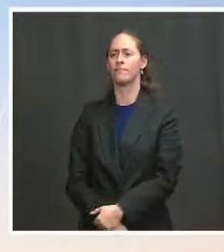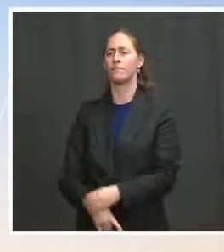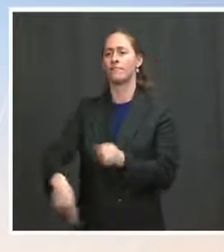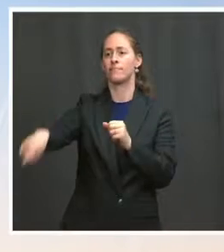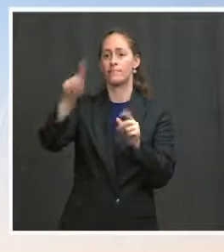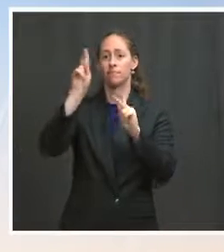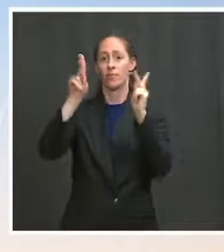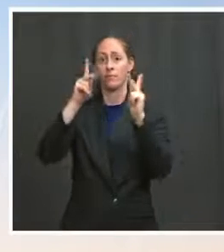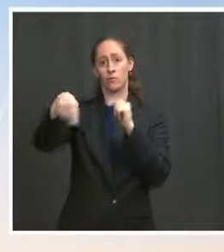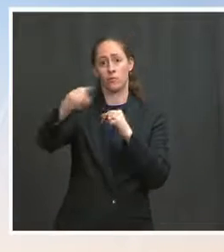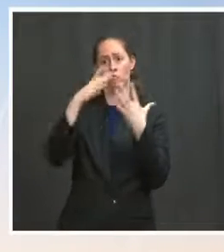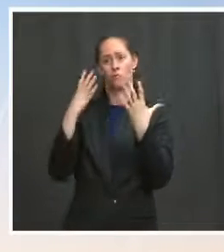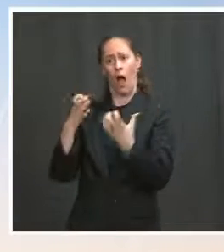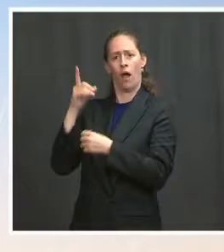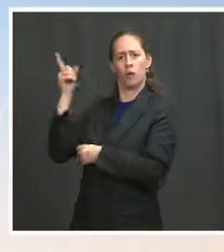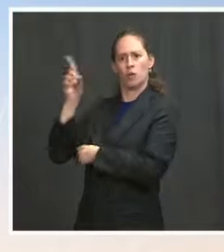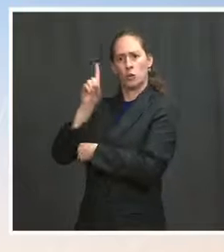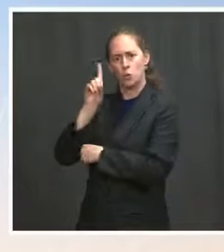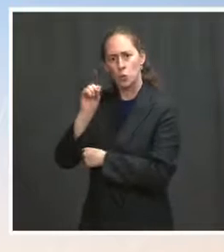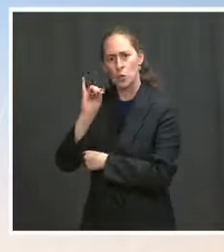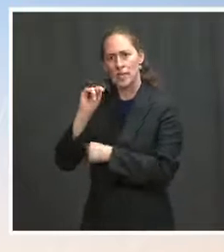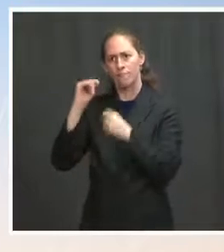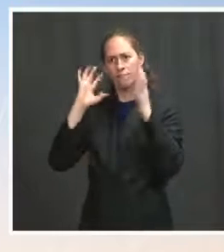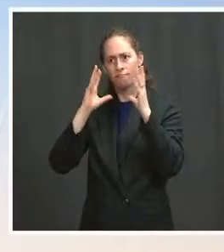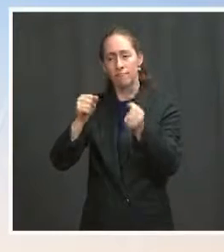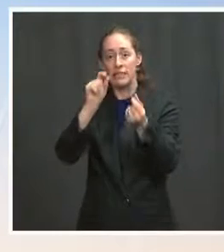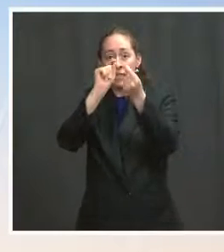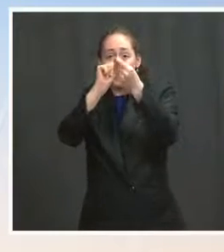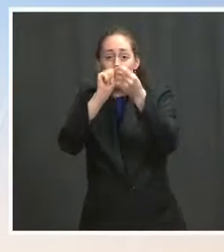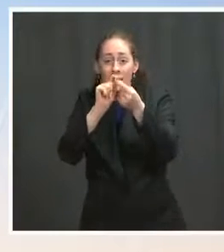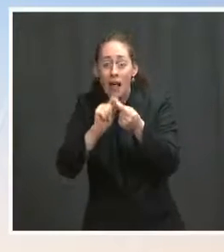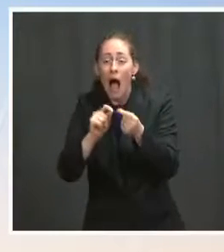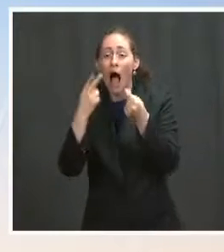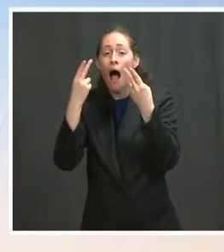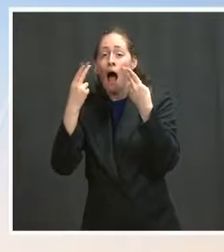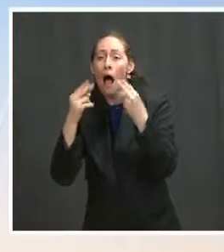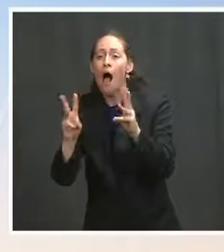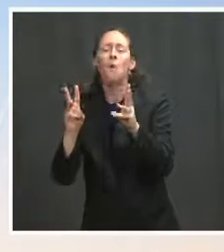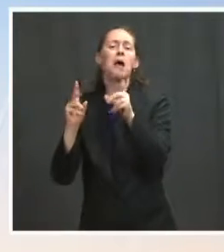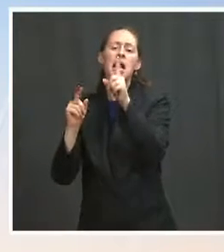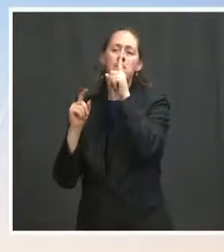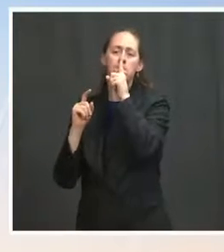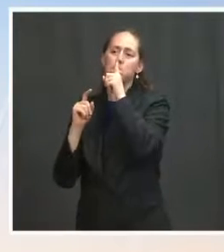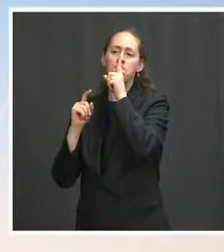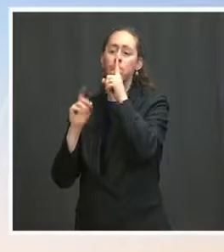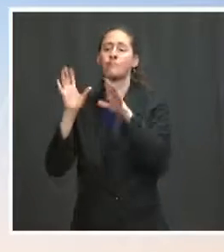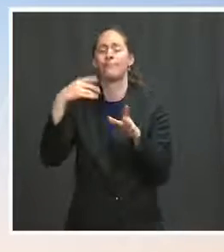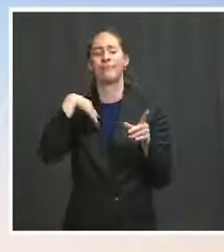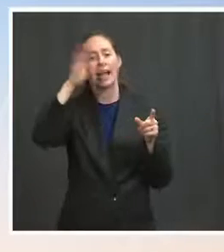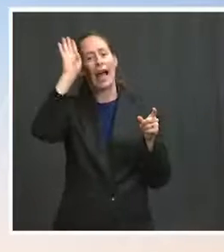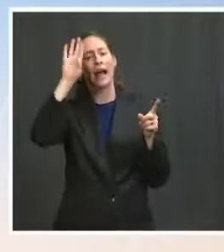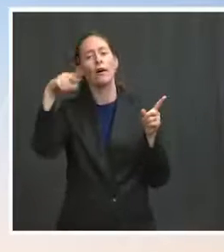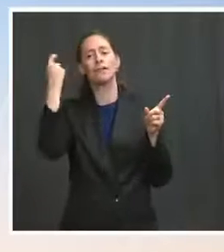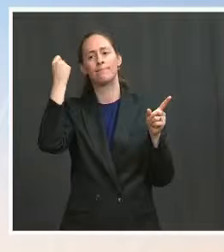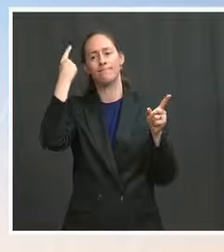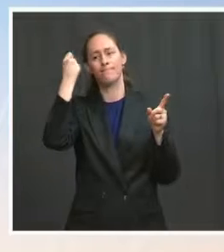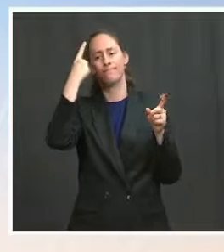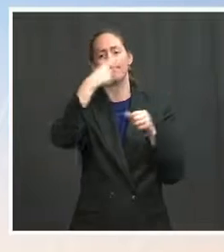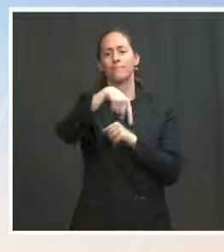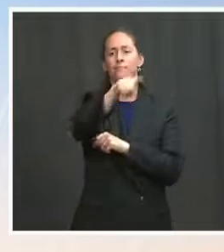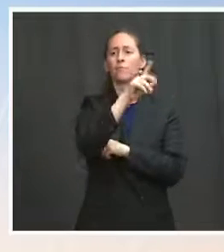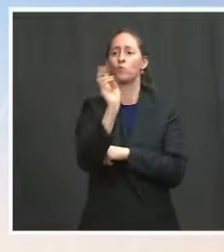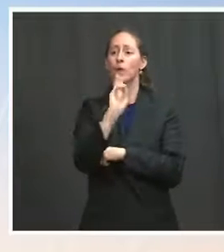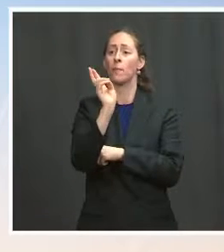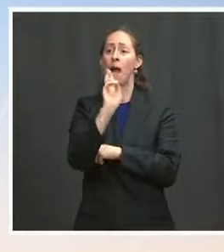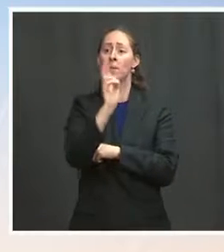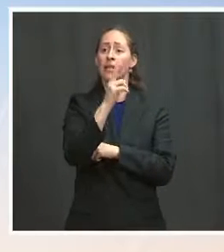the process. Now, it is up to Republicans, many of whom are the ones who have conveyed that, I think, if I'm accurate here, to decide if they are